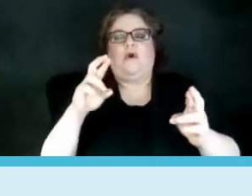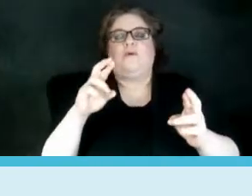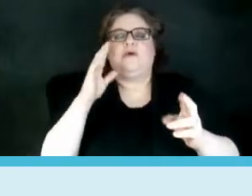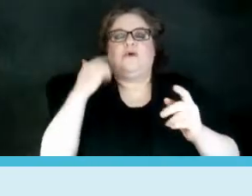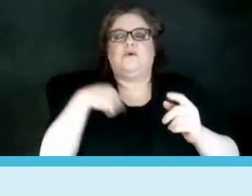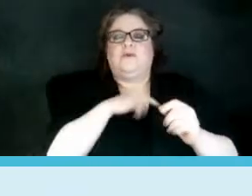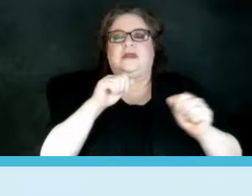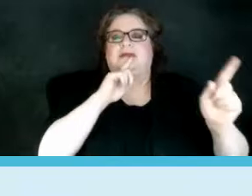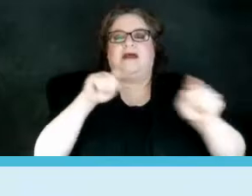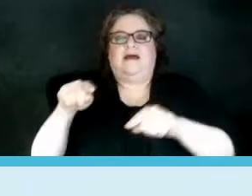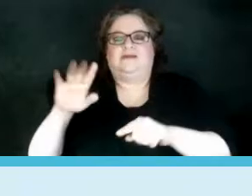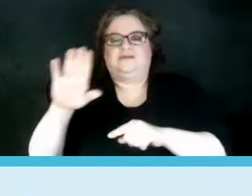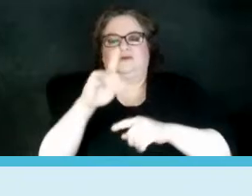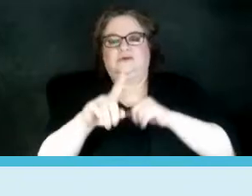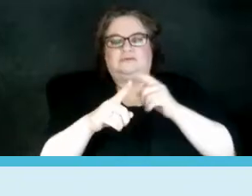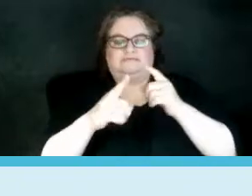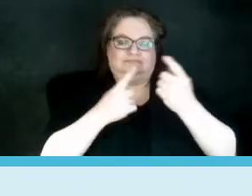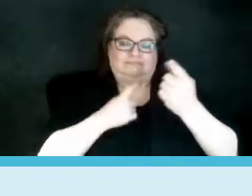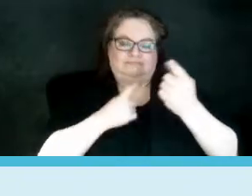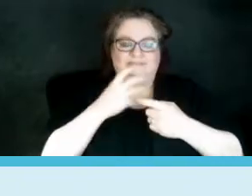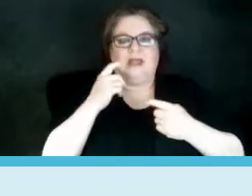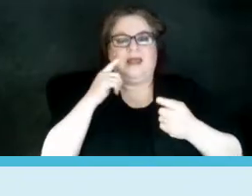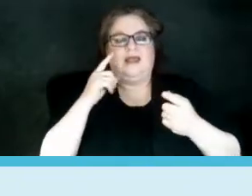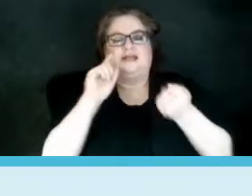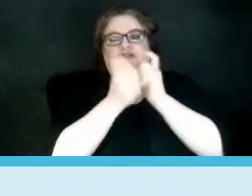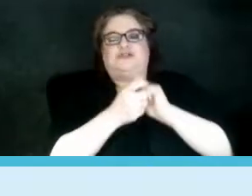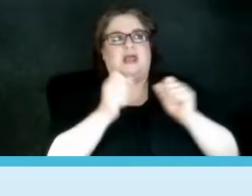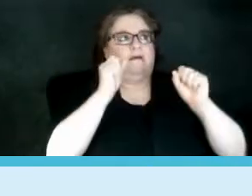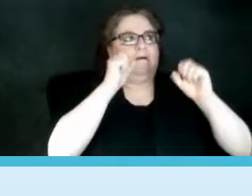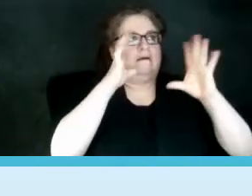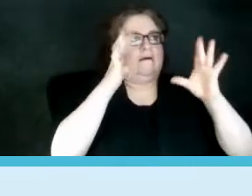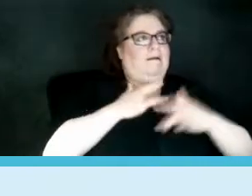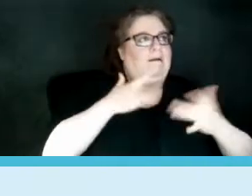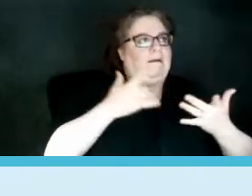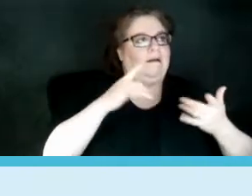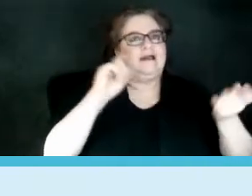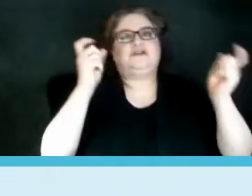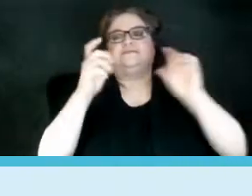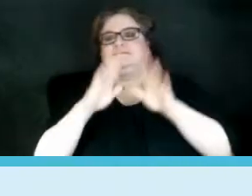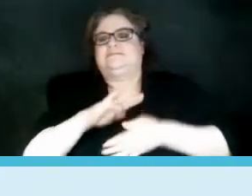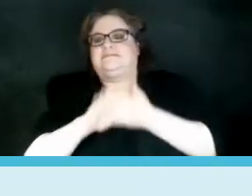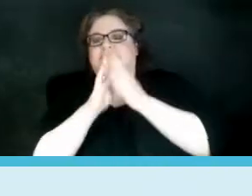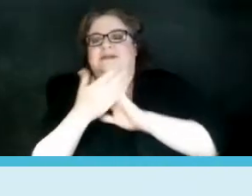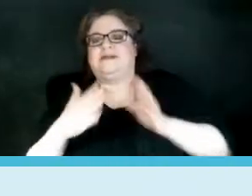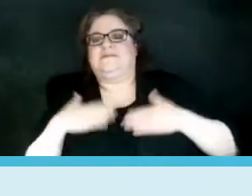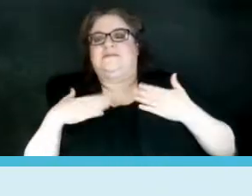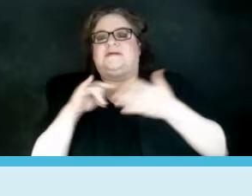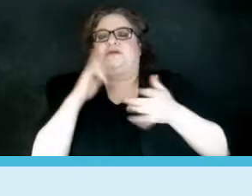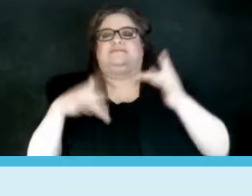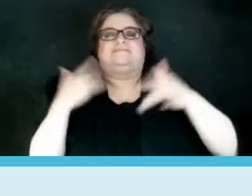answered. And it is our hope we can change that worried face into an excited face where you're excited about this